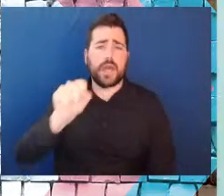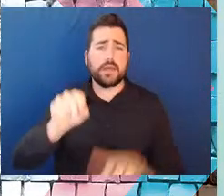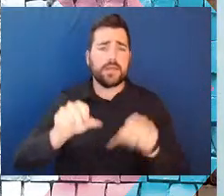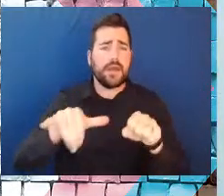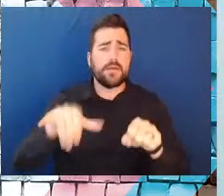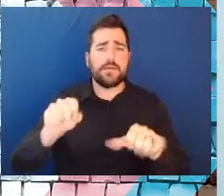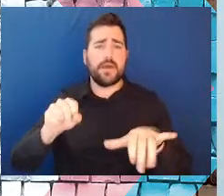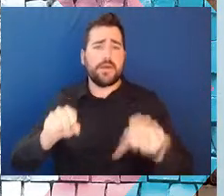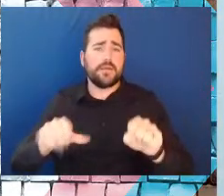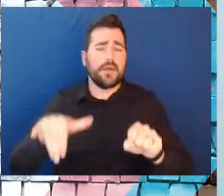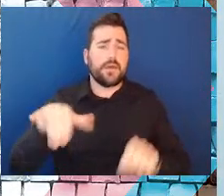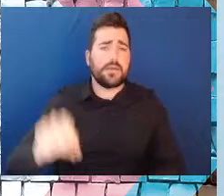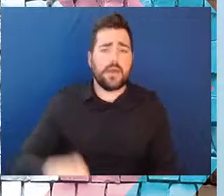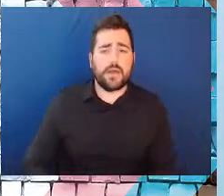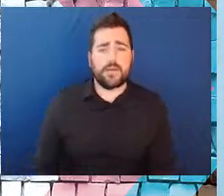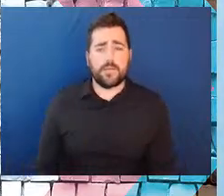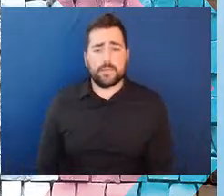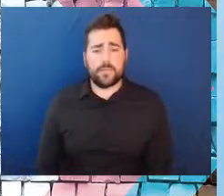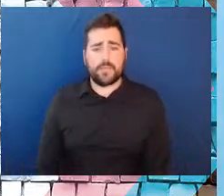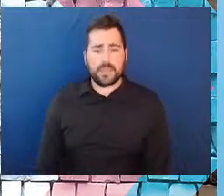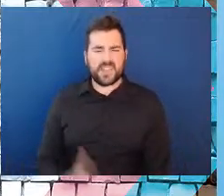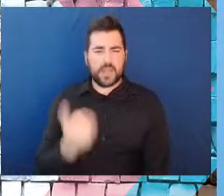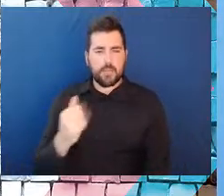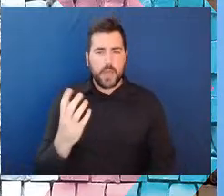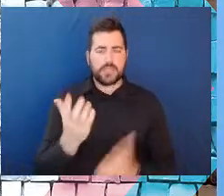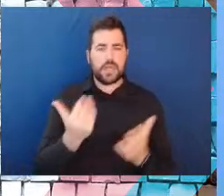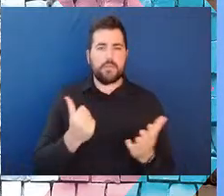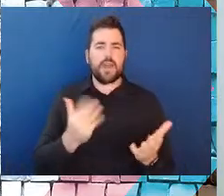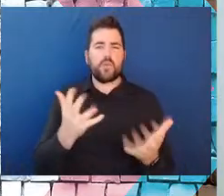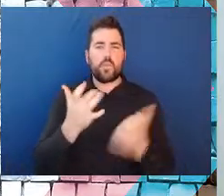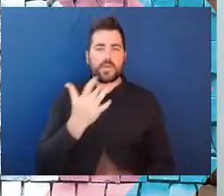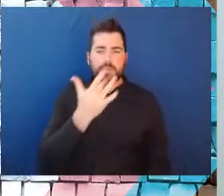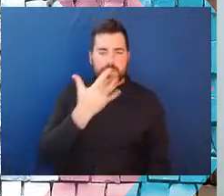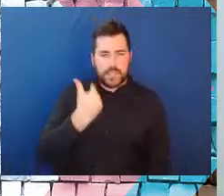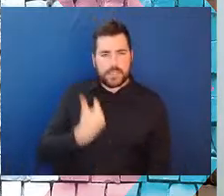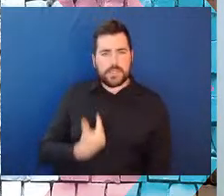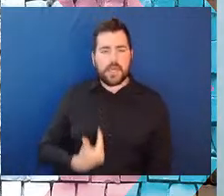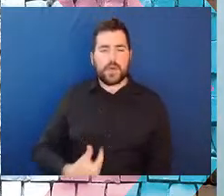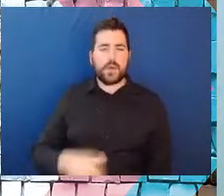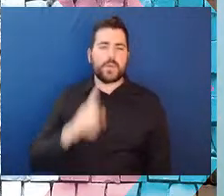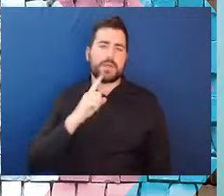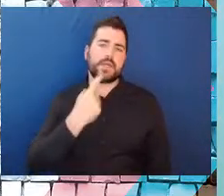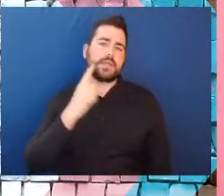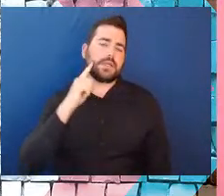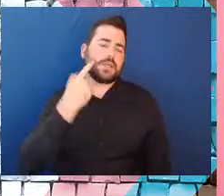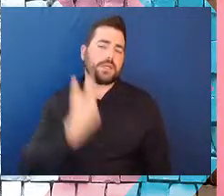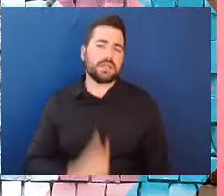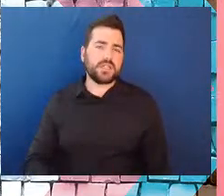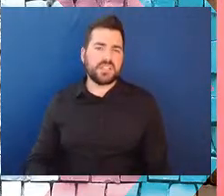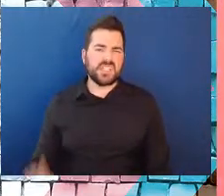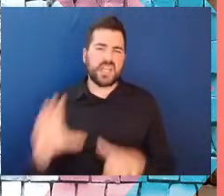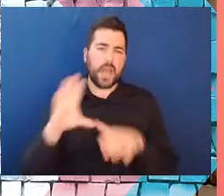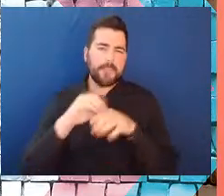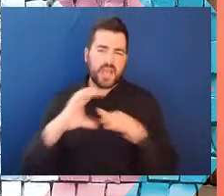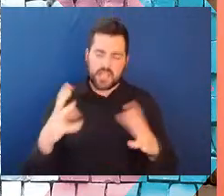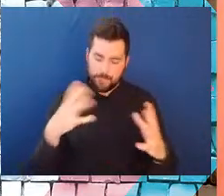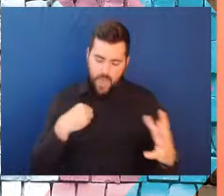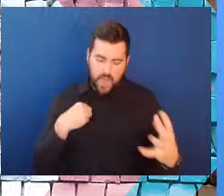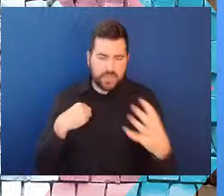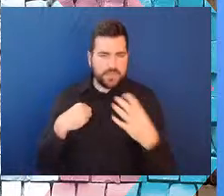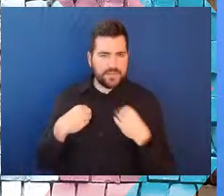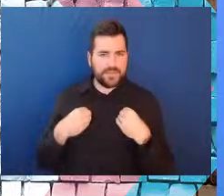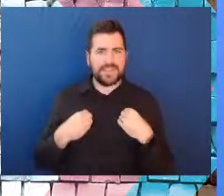yeah, yeah, yeah, yeah, yeah. Take a bite, take a bite. So sour candy, take a bite, take a